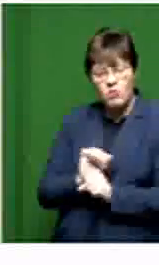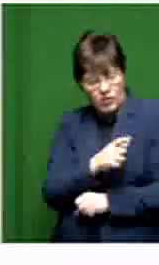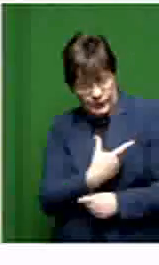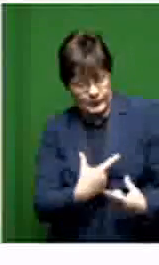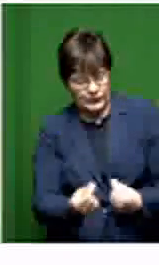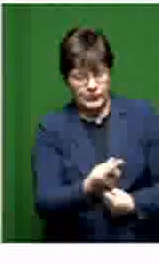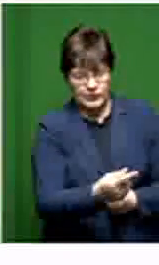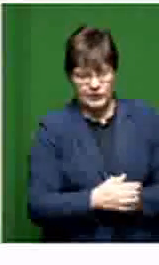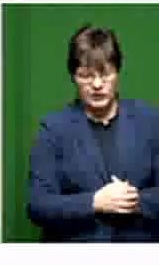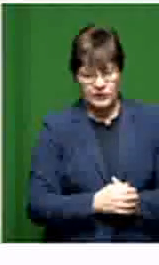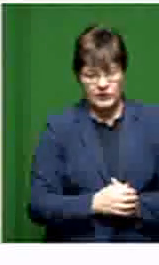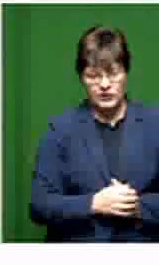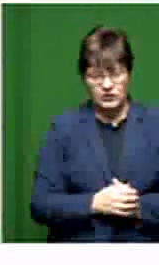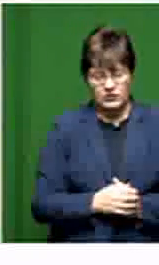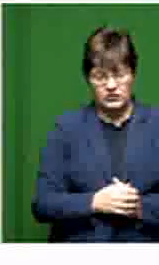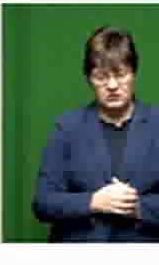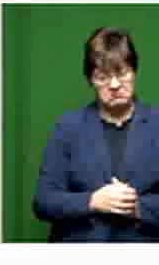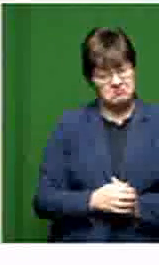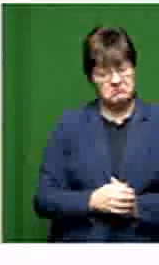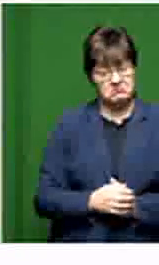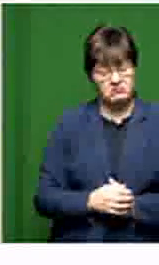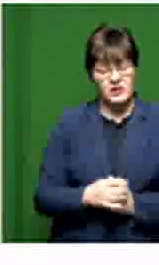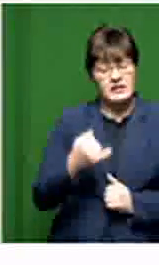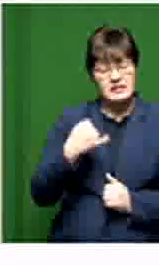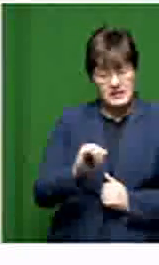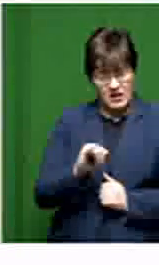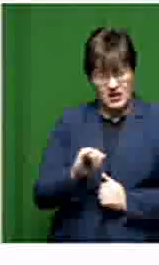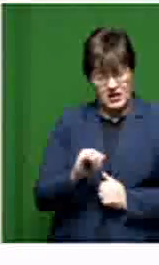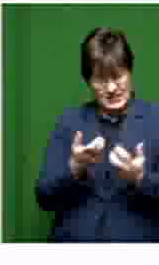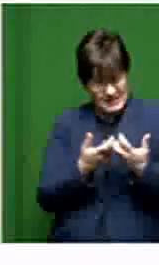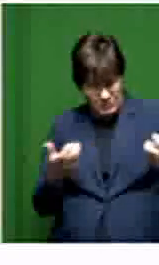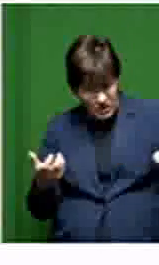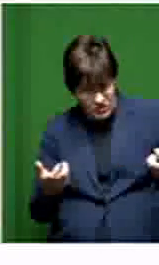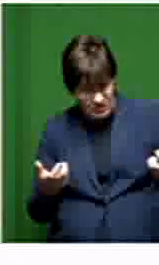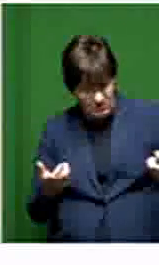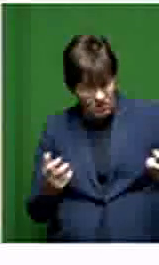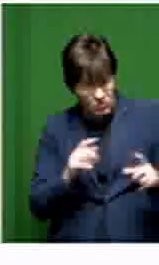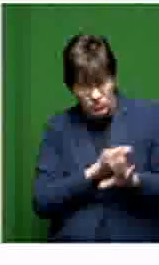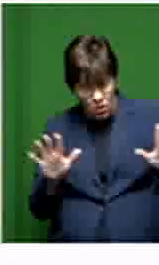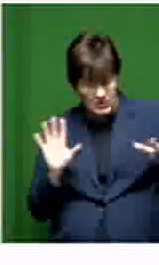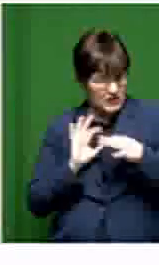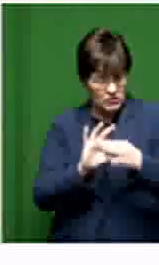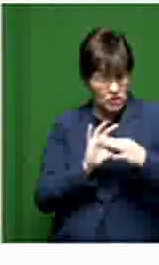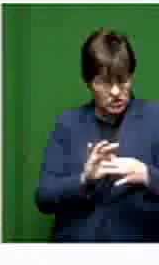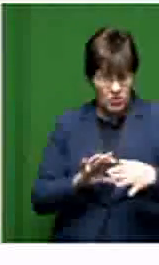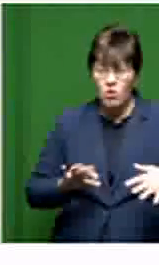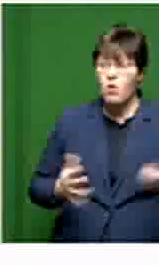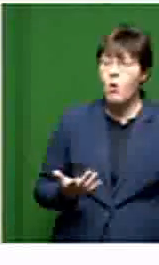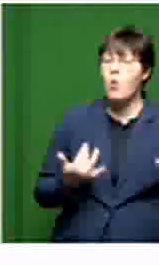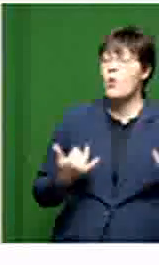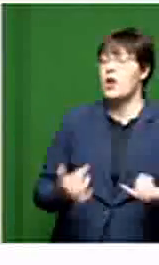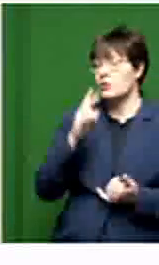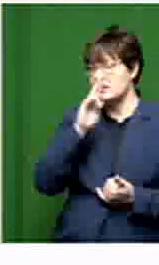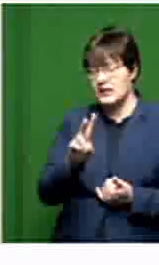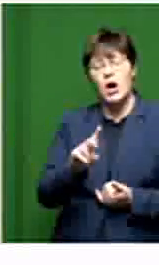do, is it still, would you say, a means of separation rather than association? Or are we seeing